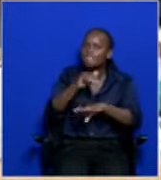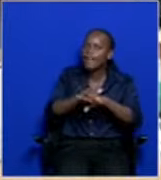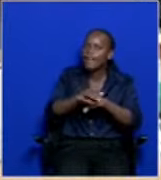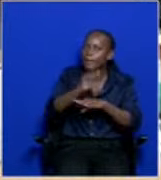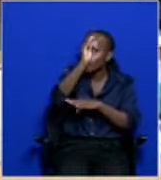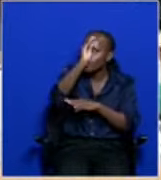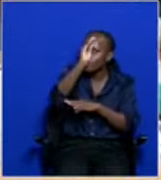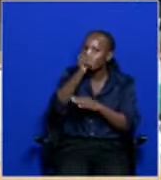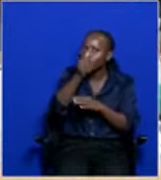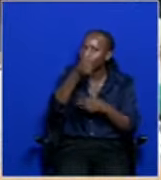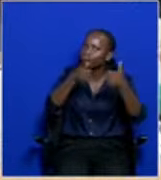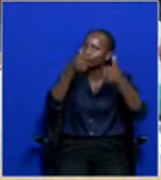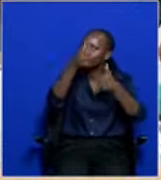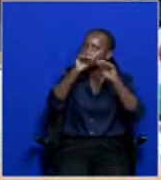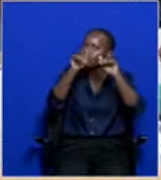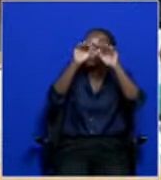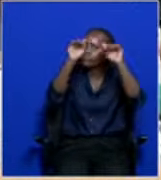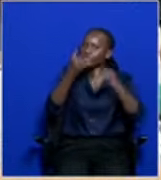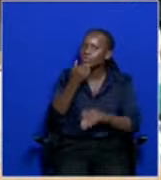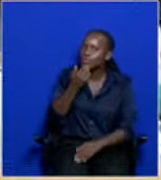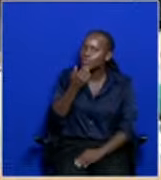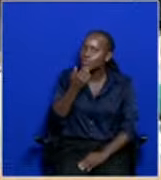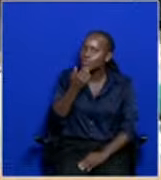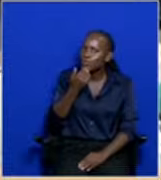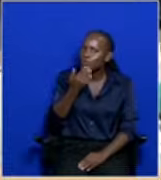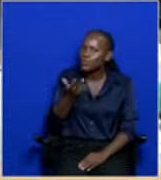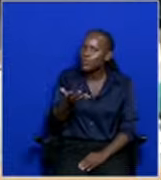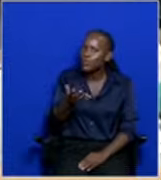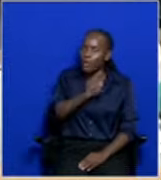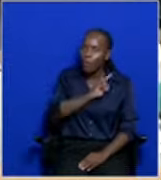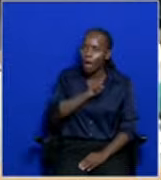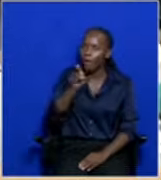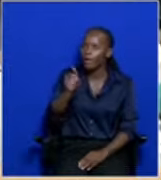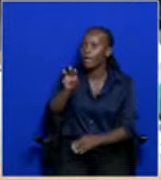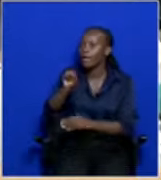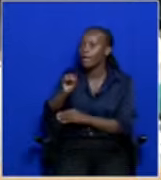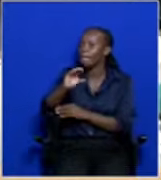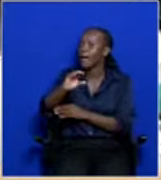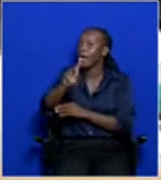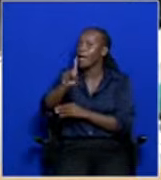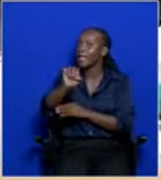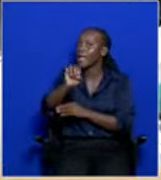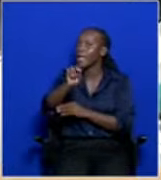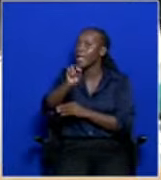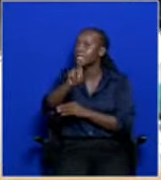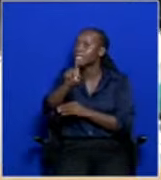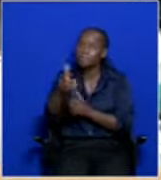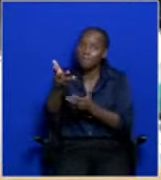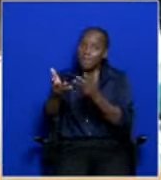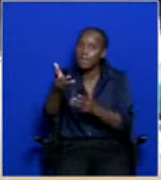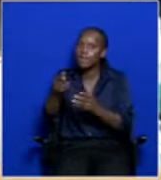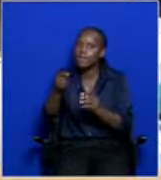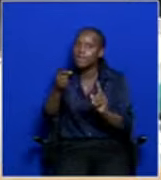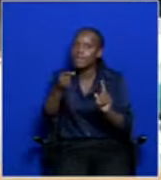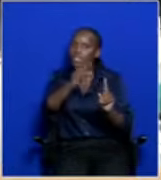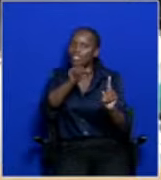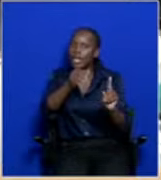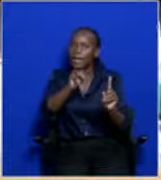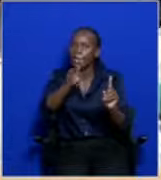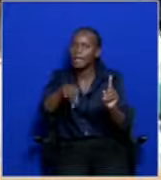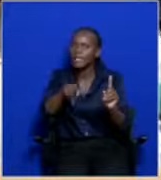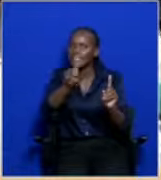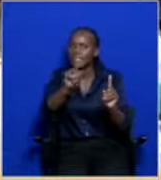the one who will know it is his counterpart. He will tell me that I was with this person. So it means that the same person I must